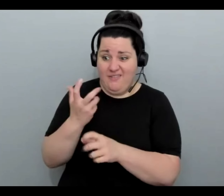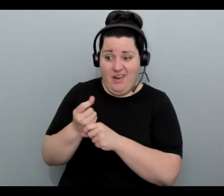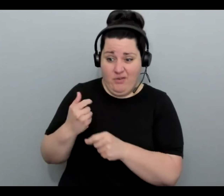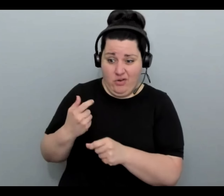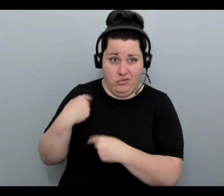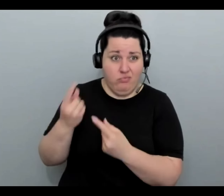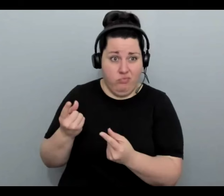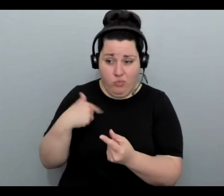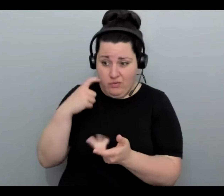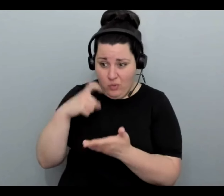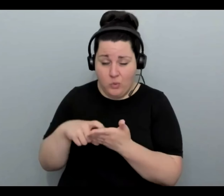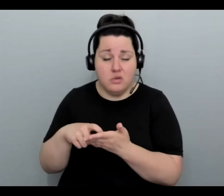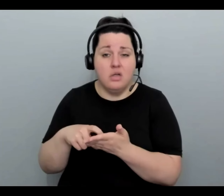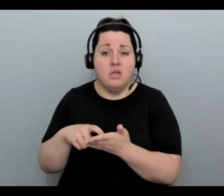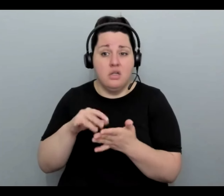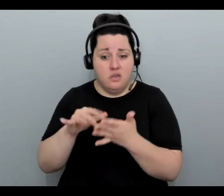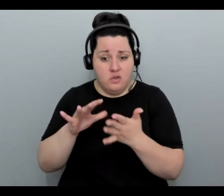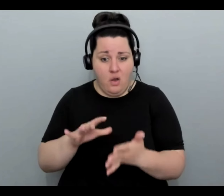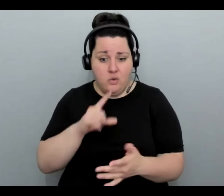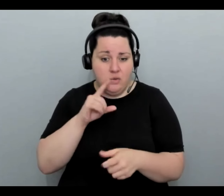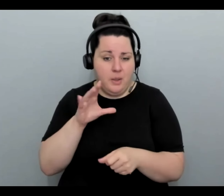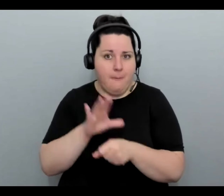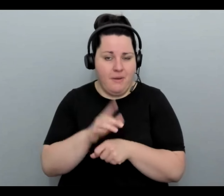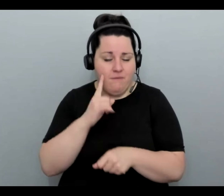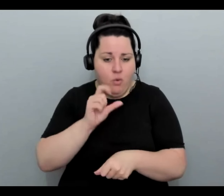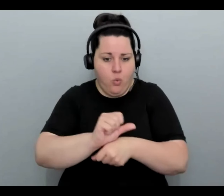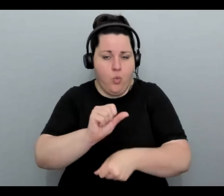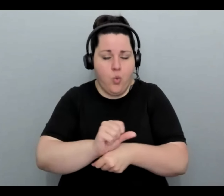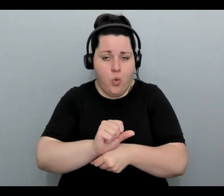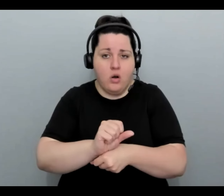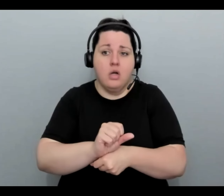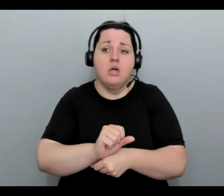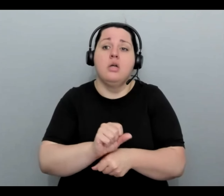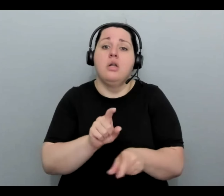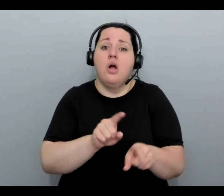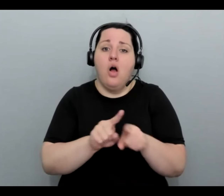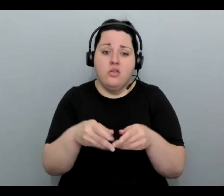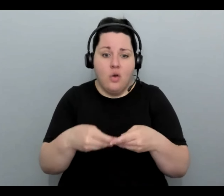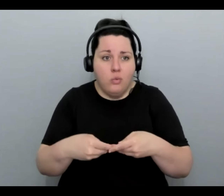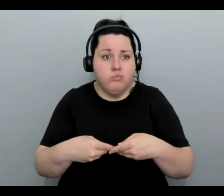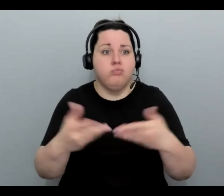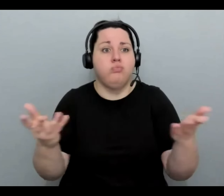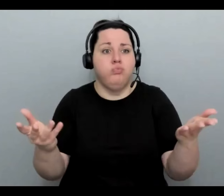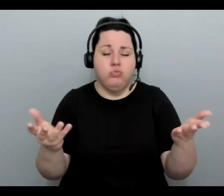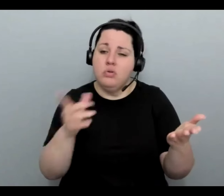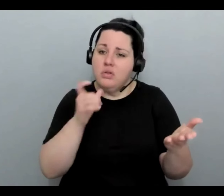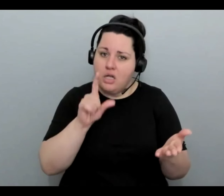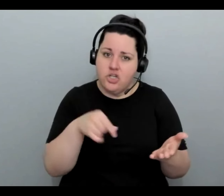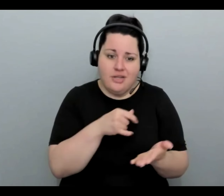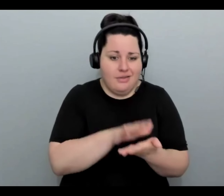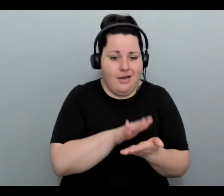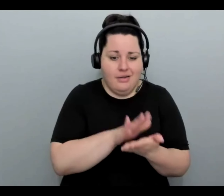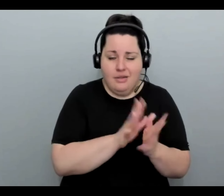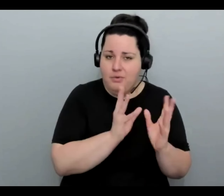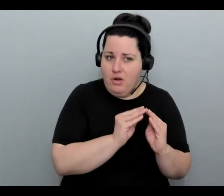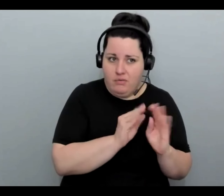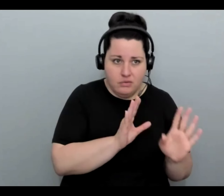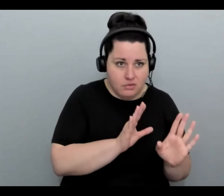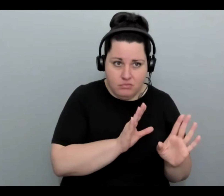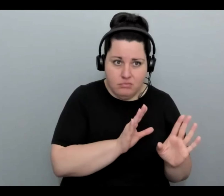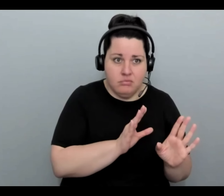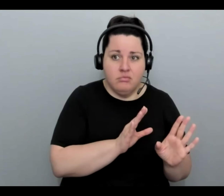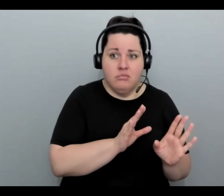only are scholars committing to doing the work, but also getting it out there, not just to academic conferences and